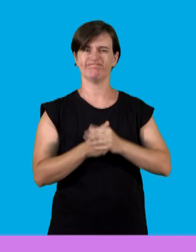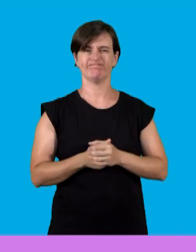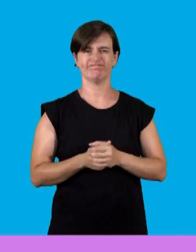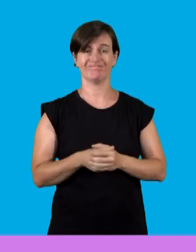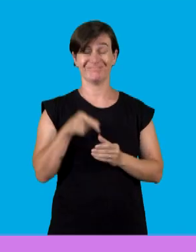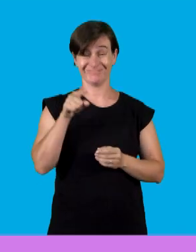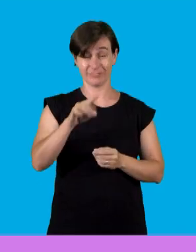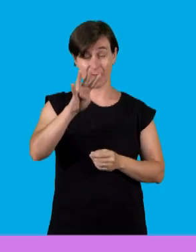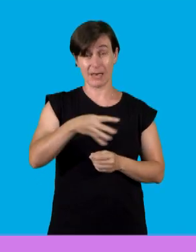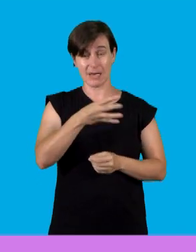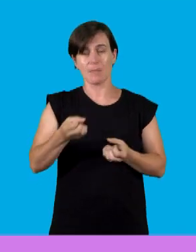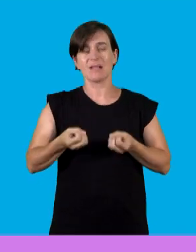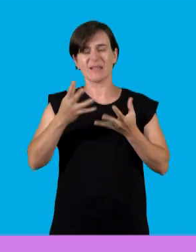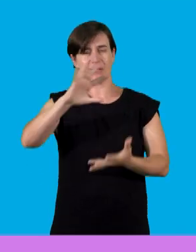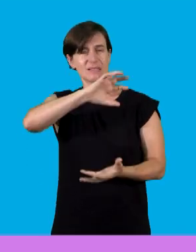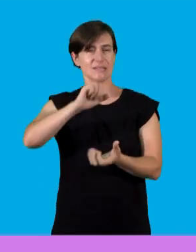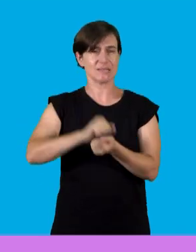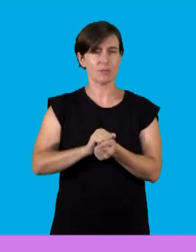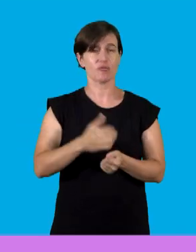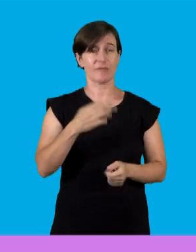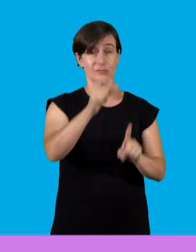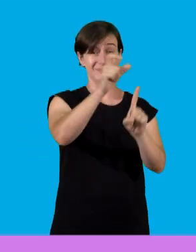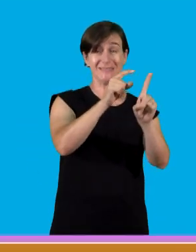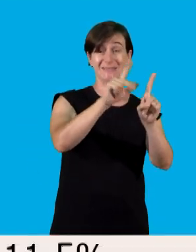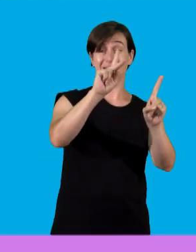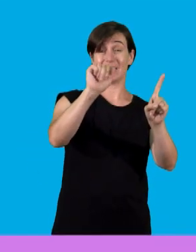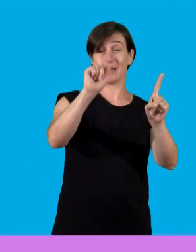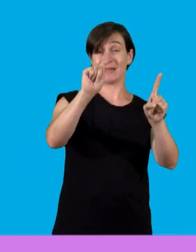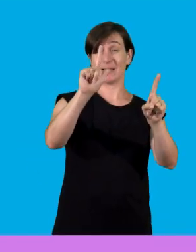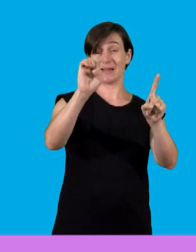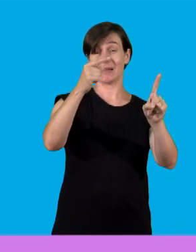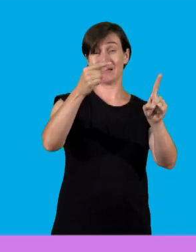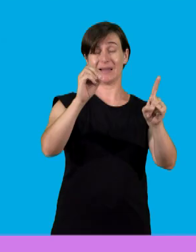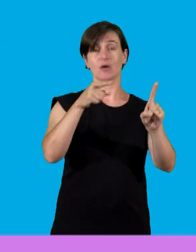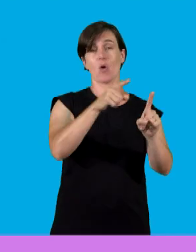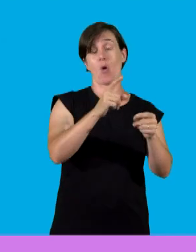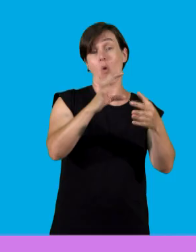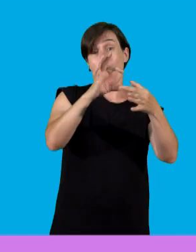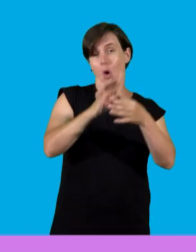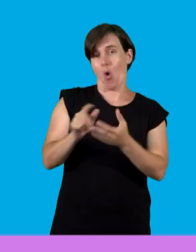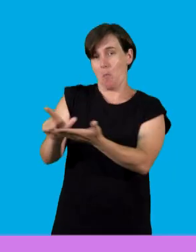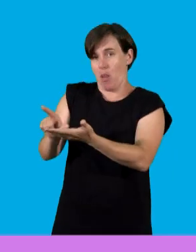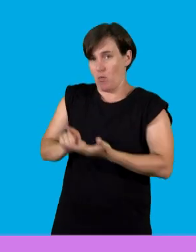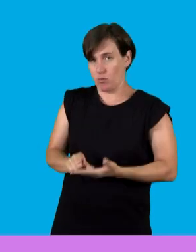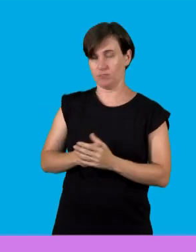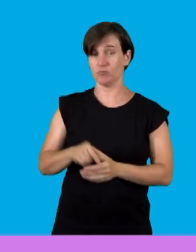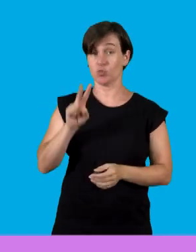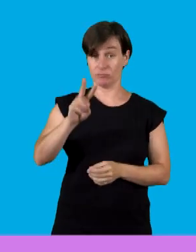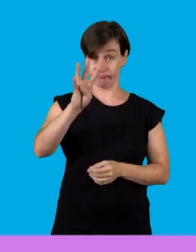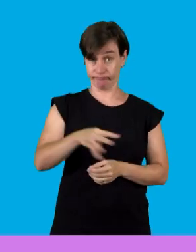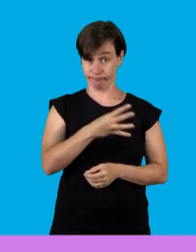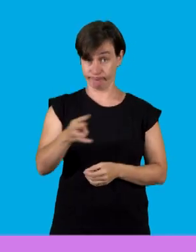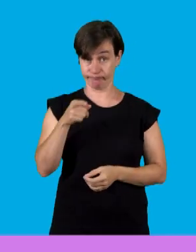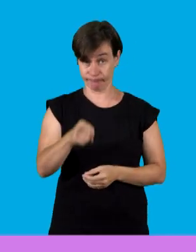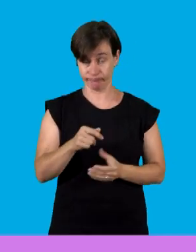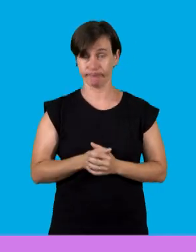here the table provides a summary of the conditions of Katleo's home loan. Now there we have the table, okay, and